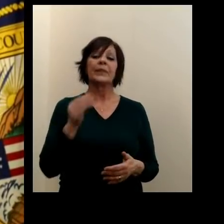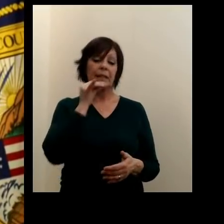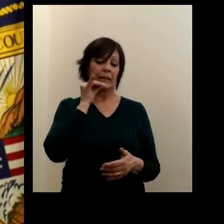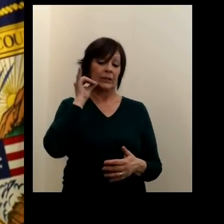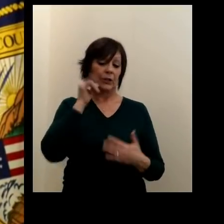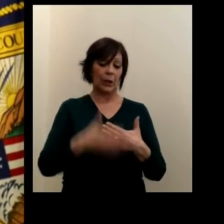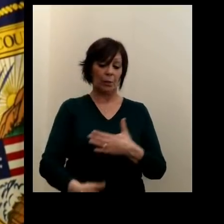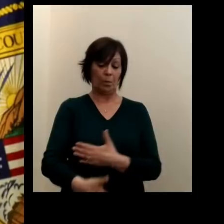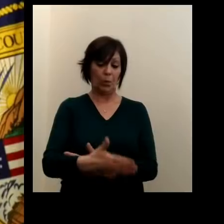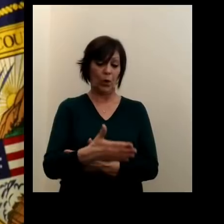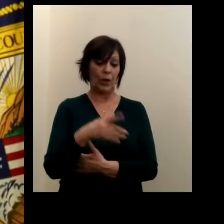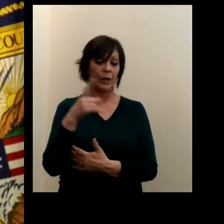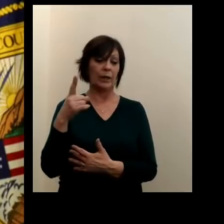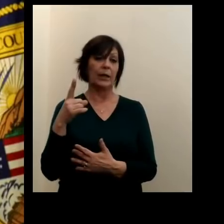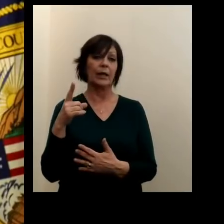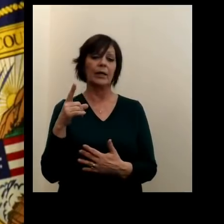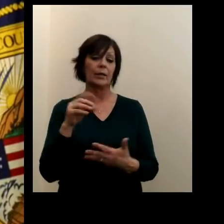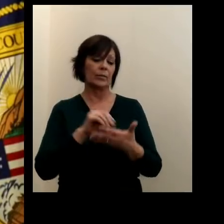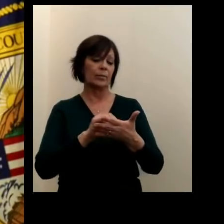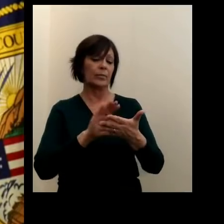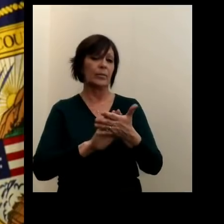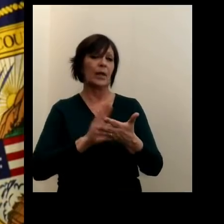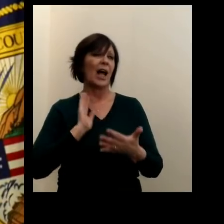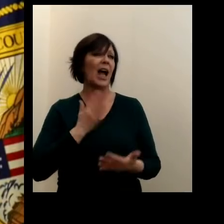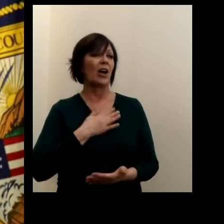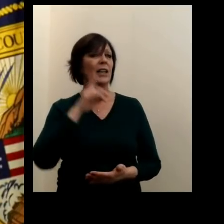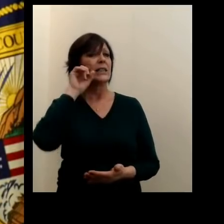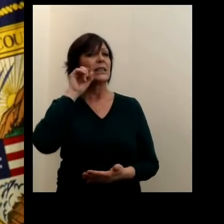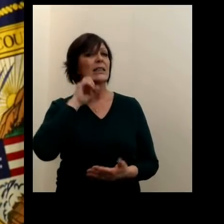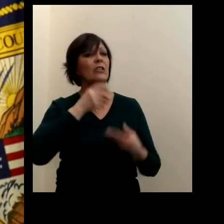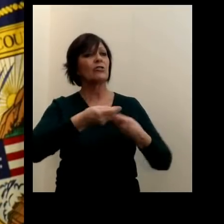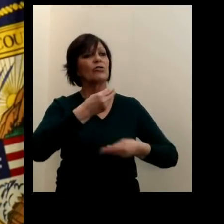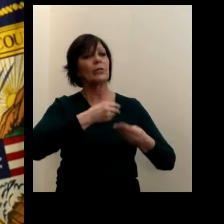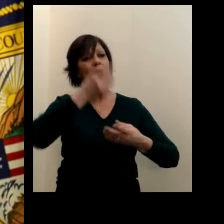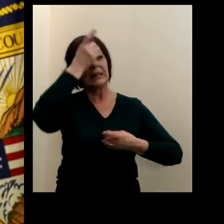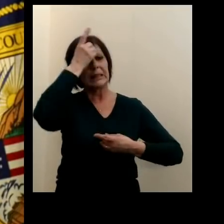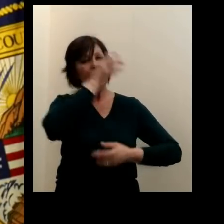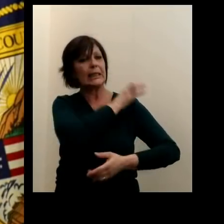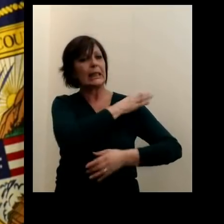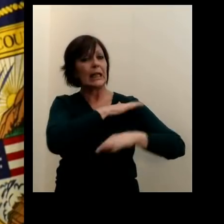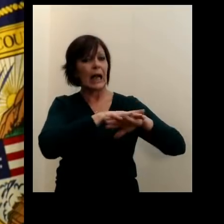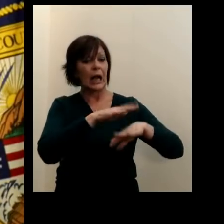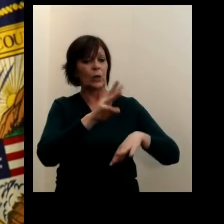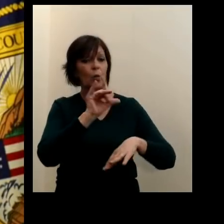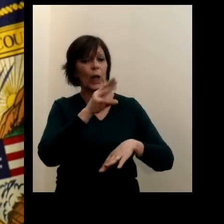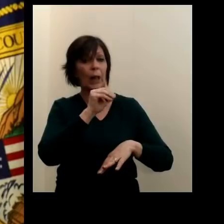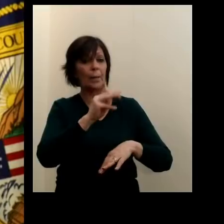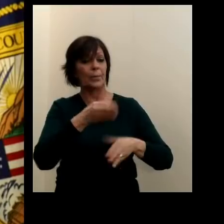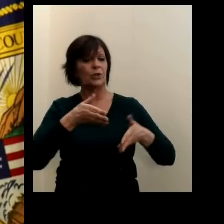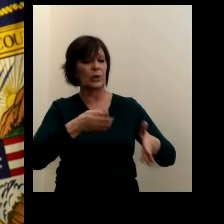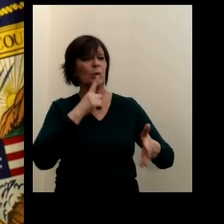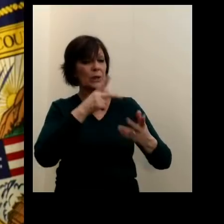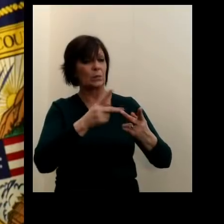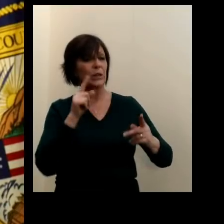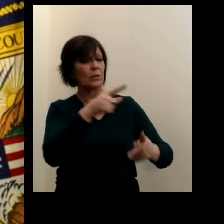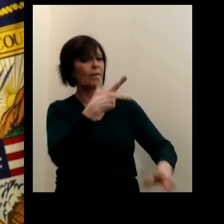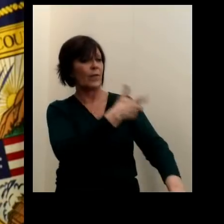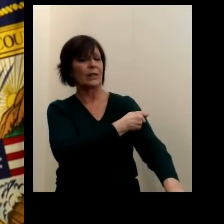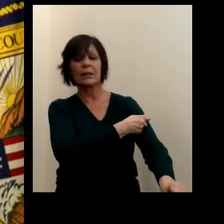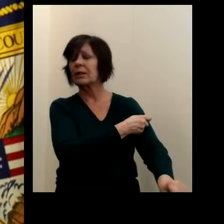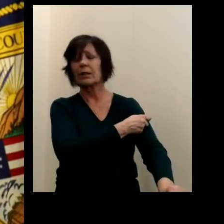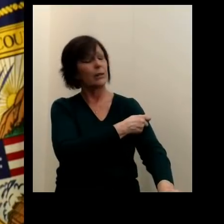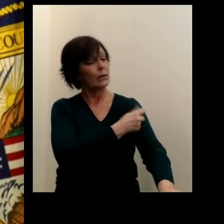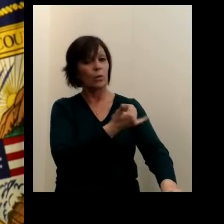morning, they had put down that our sexually transmitted disease clinic on William Street was the location to get vaccines, and put